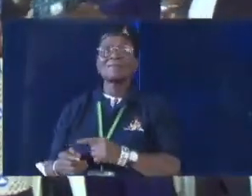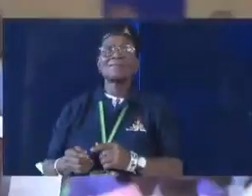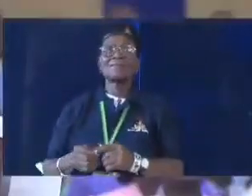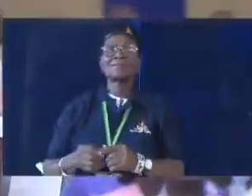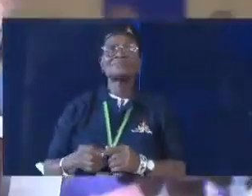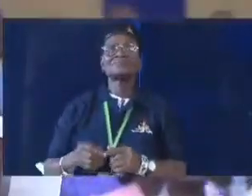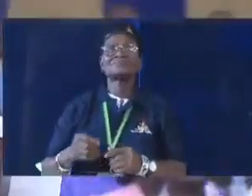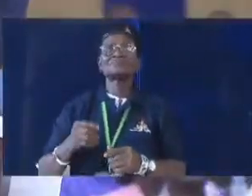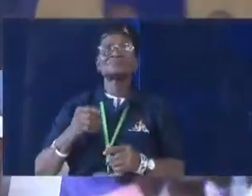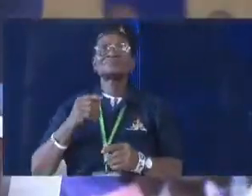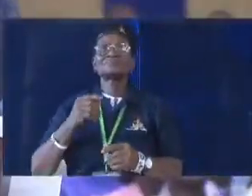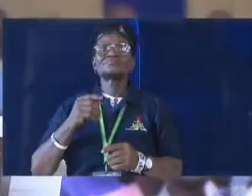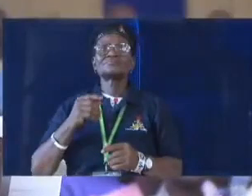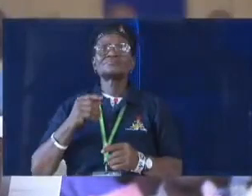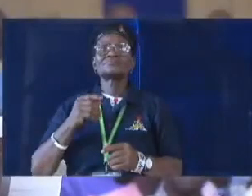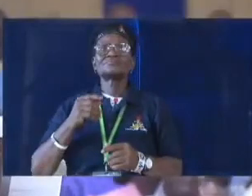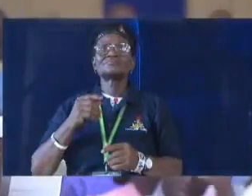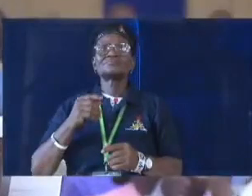Lord.